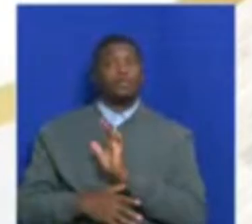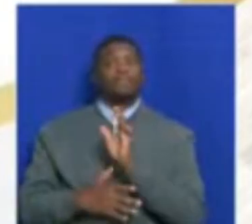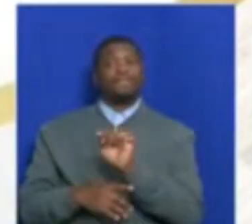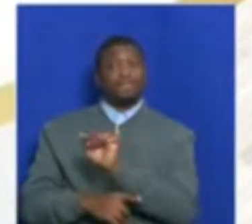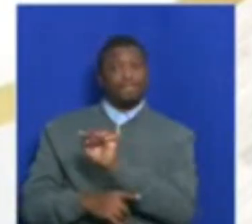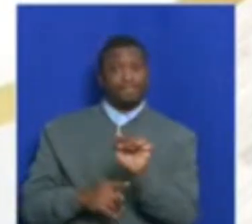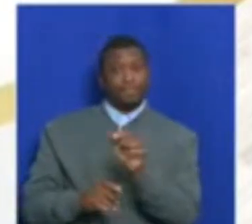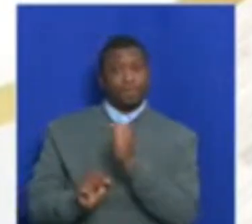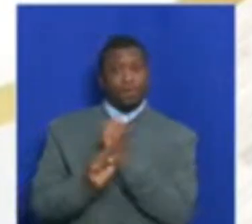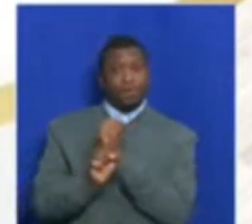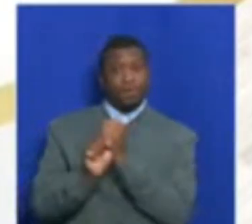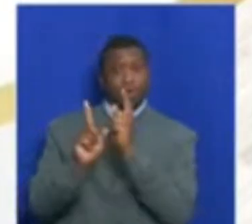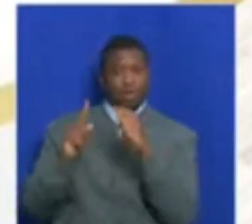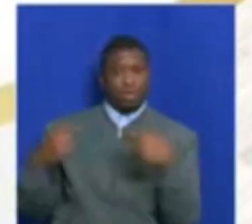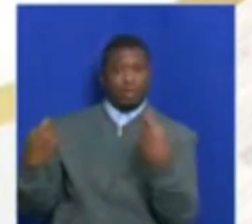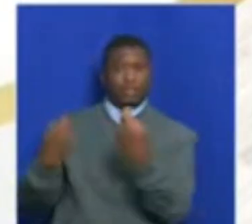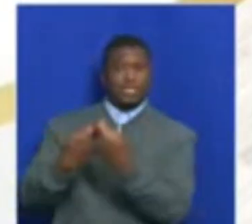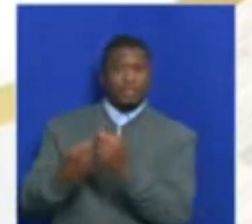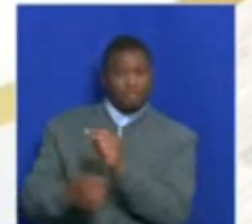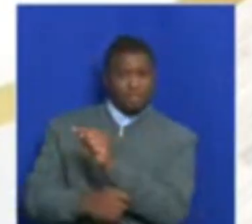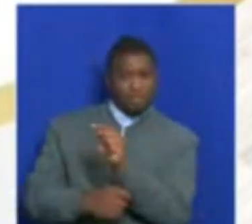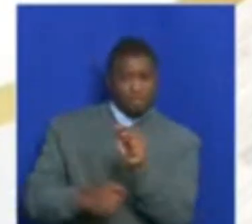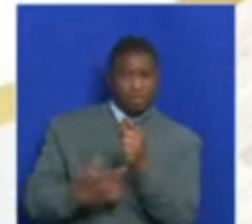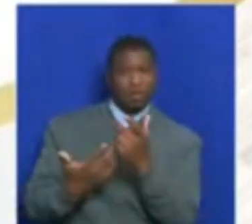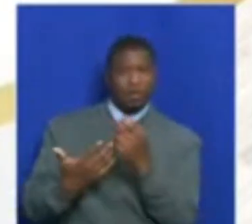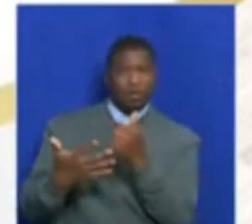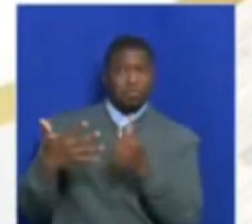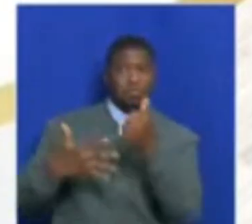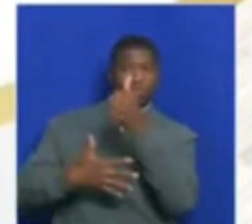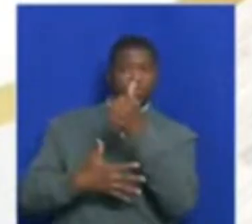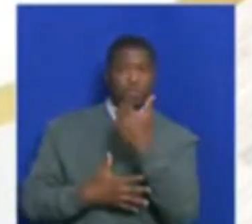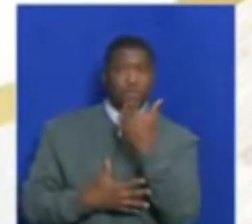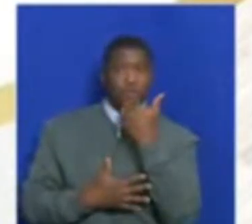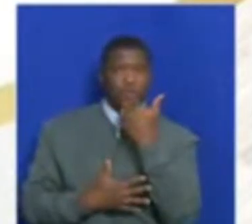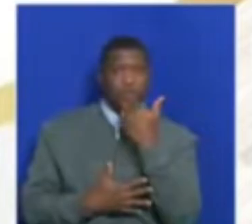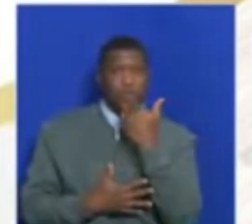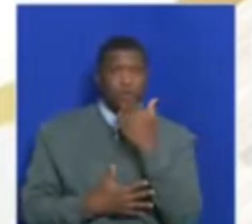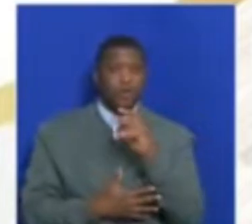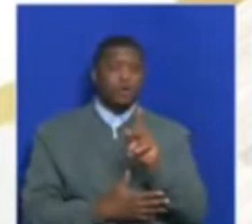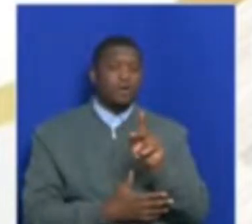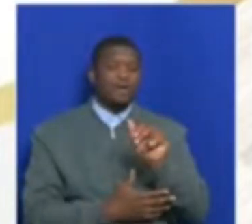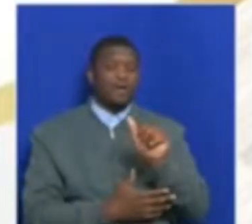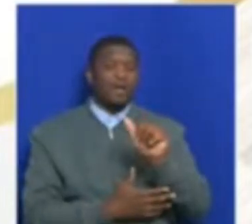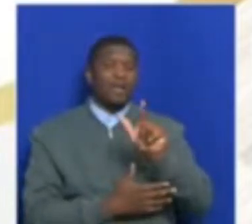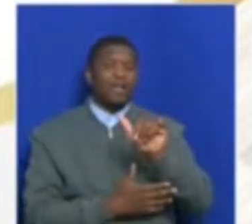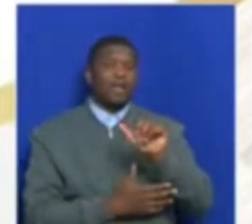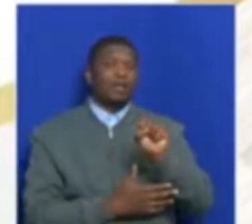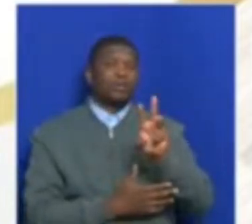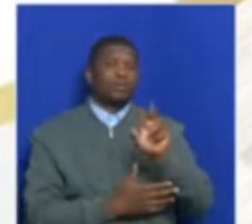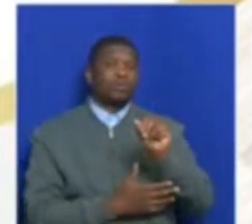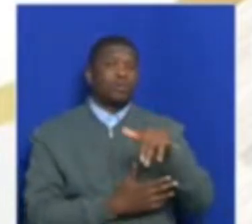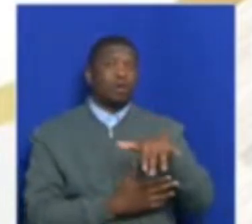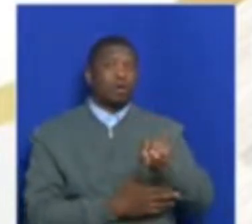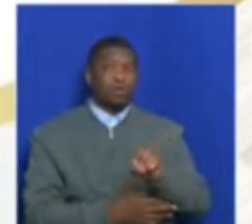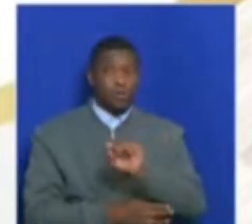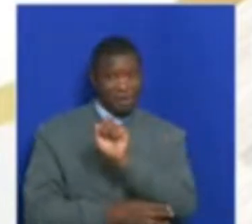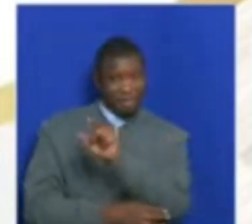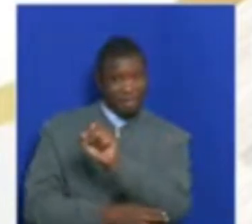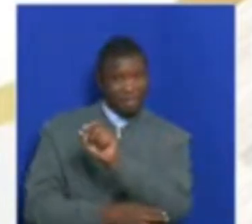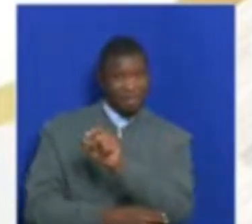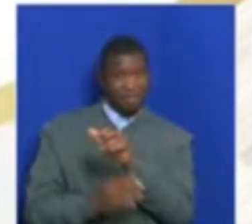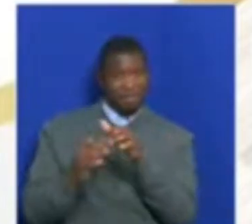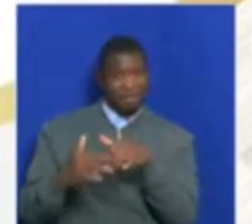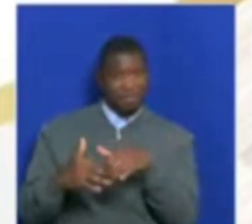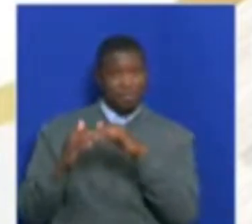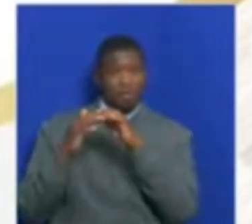under the command of Colonel Kalashwayo was formed under the provincial